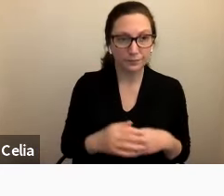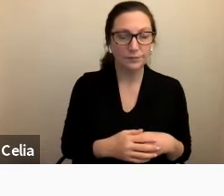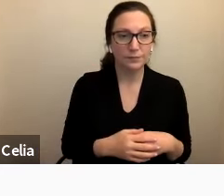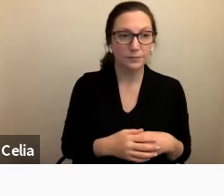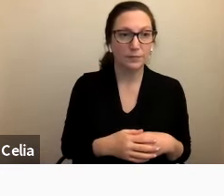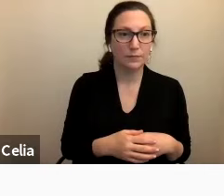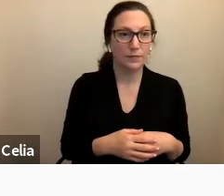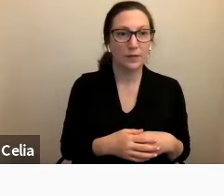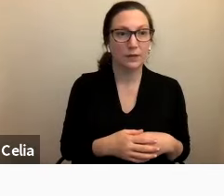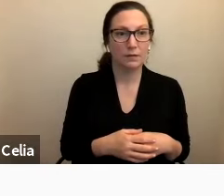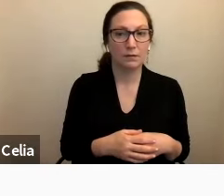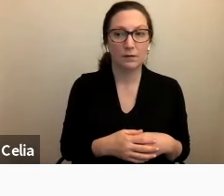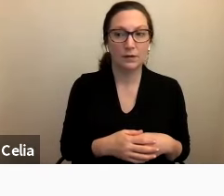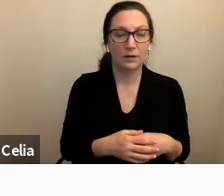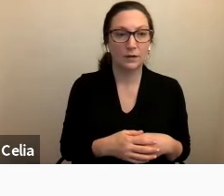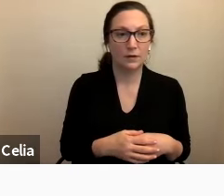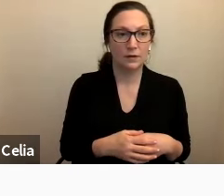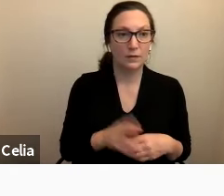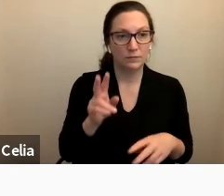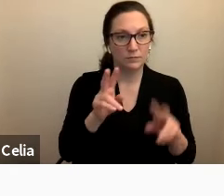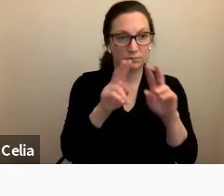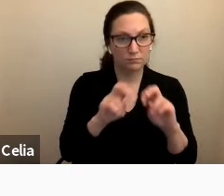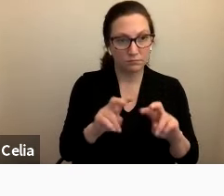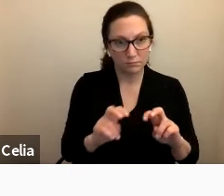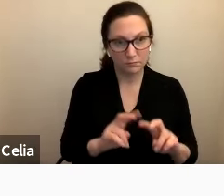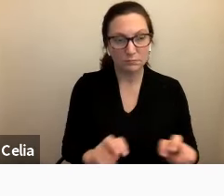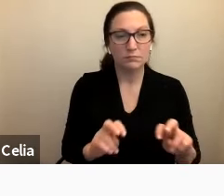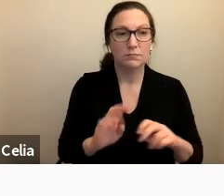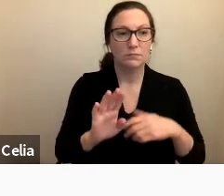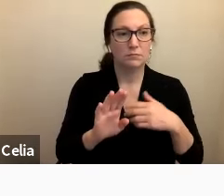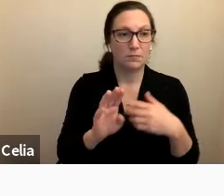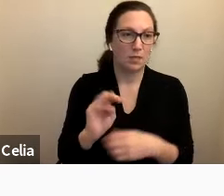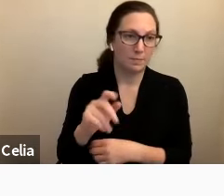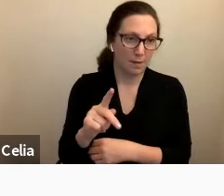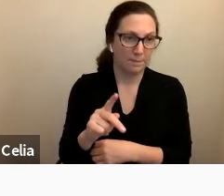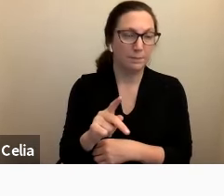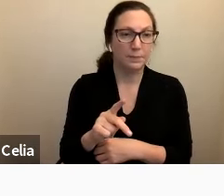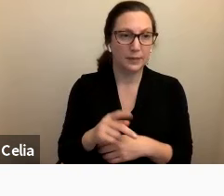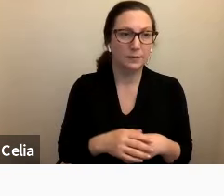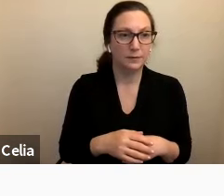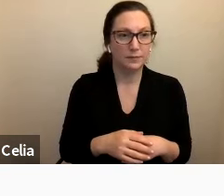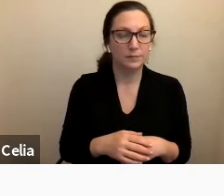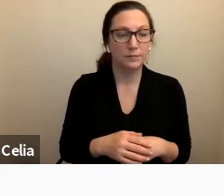and take a closer look at the map as you would like.